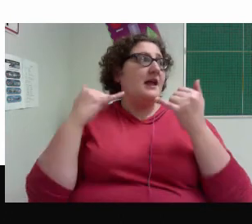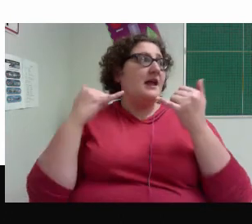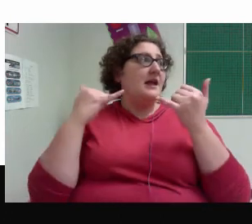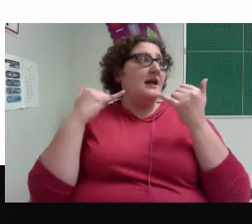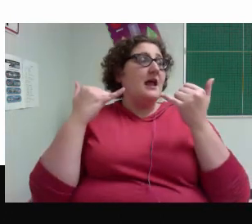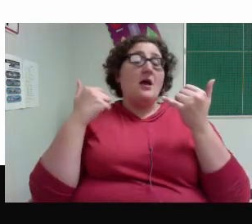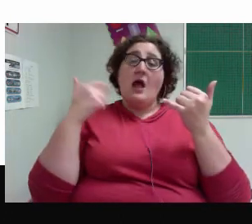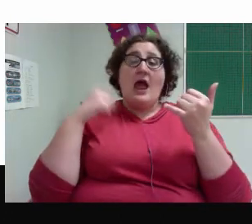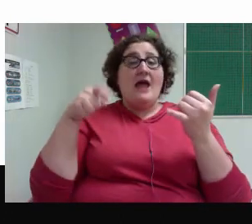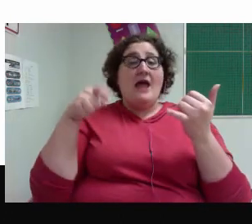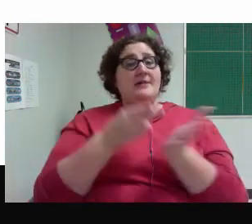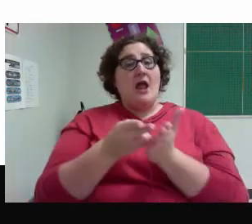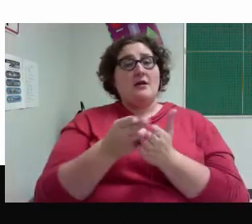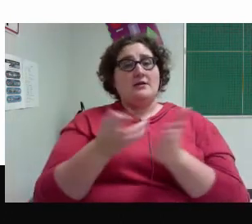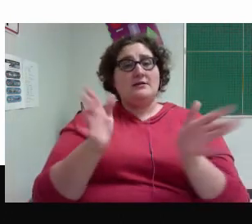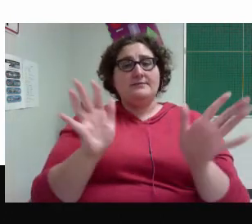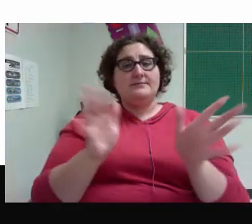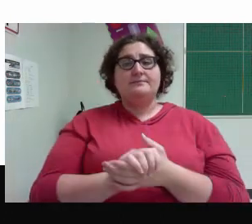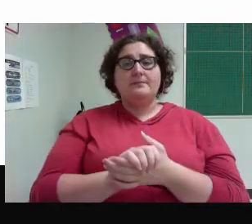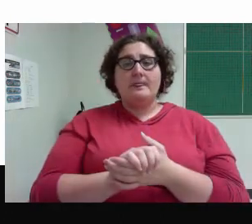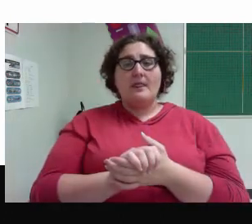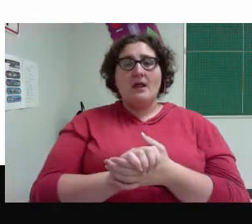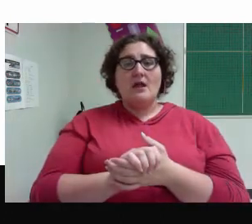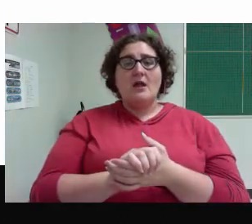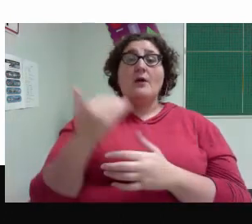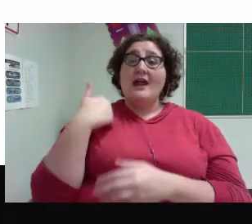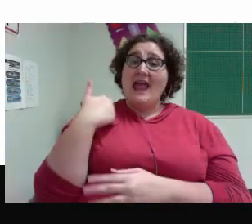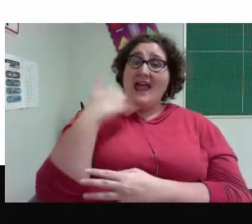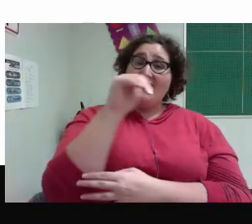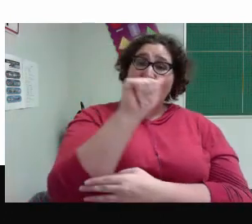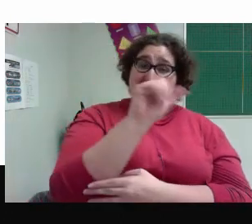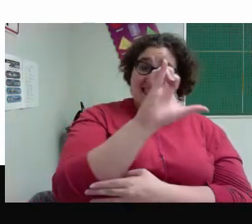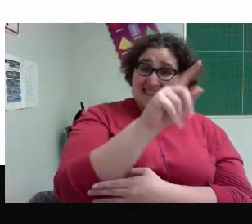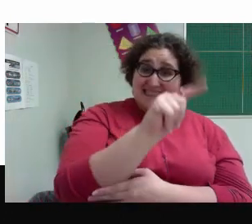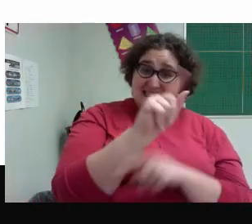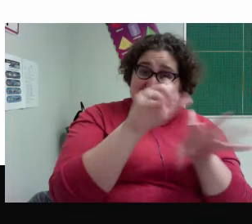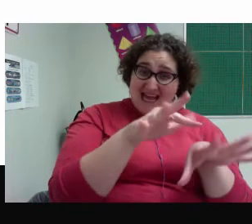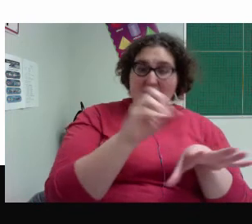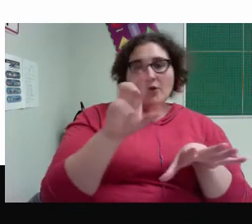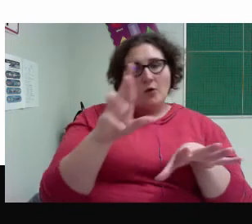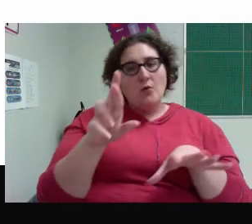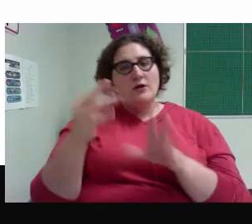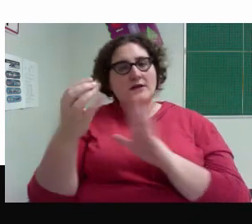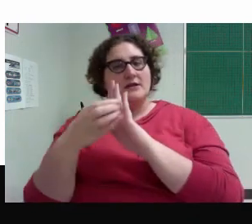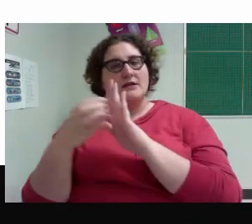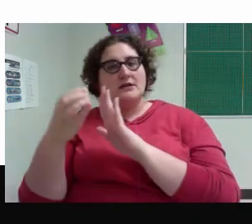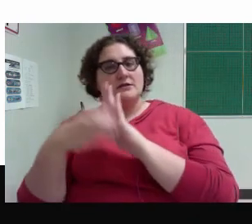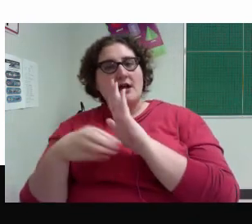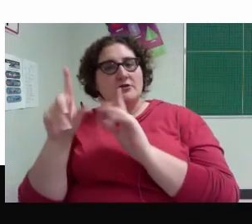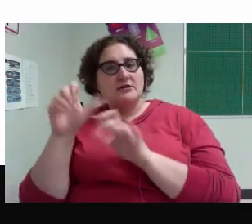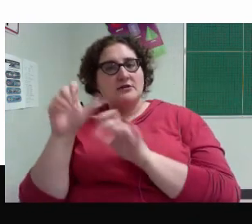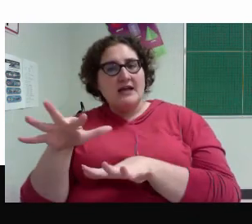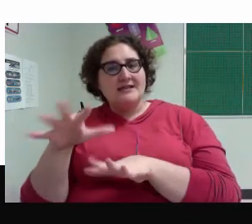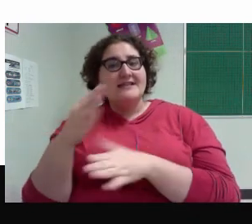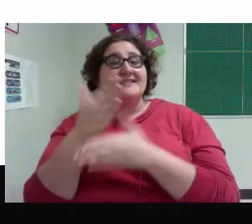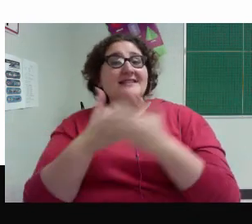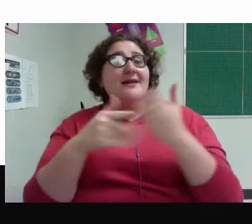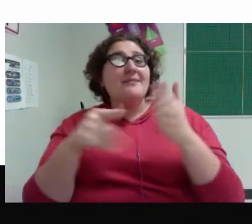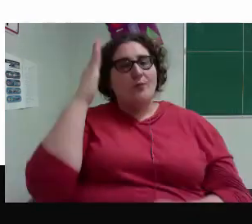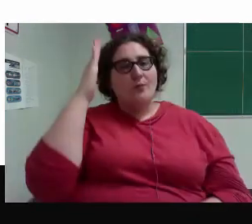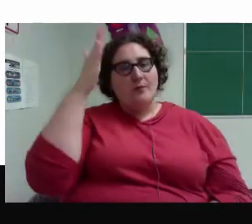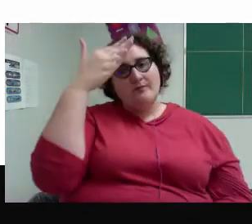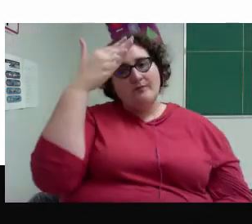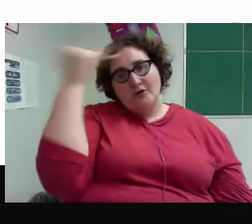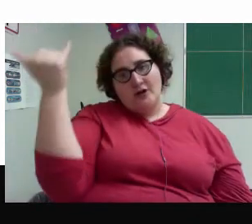Now, I'm going to have to be honest here. When you go to take the ACT, or you go to take this test when we get ready for this test, some of you are going to forget